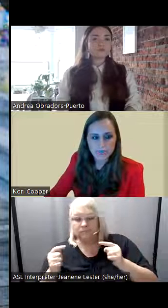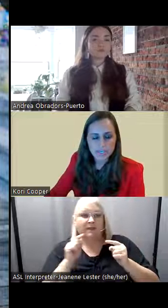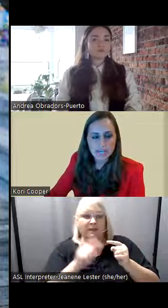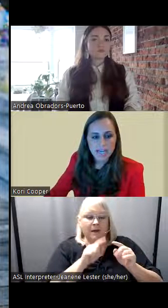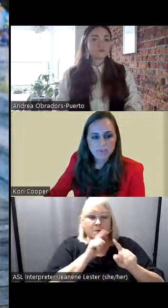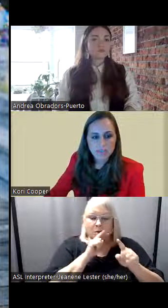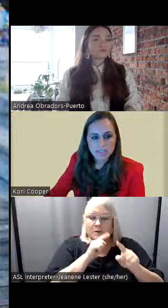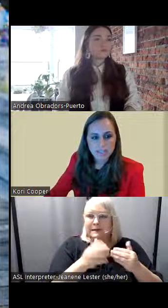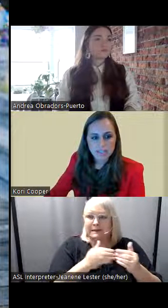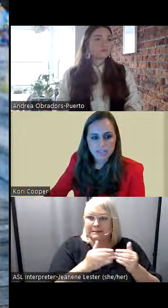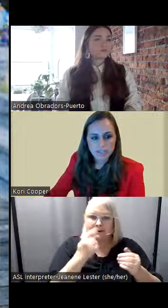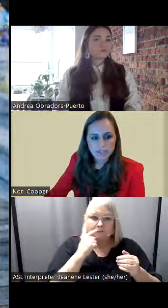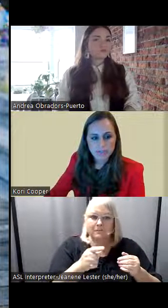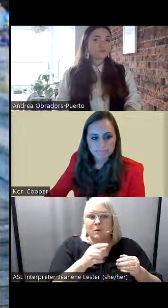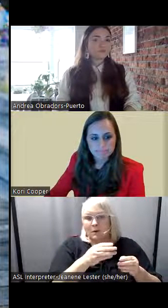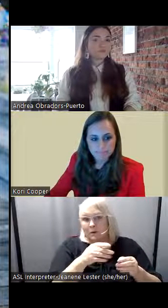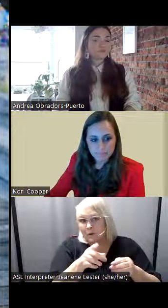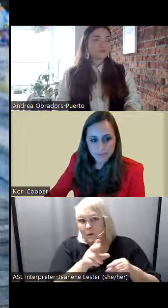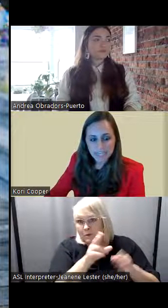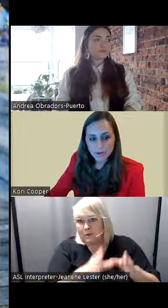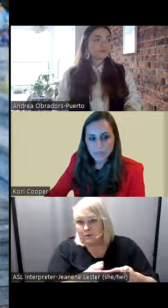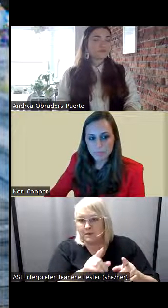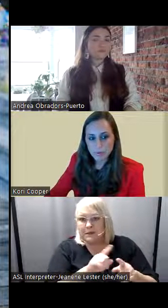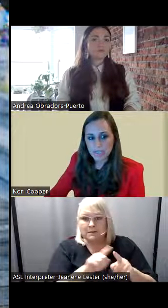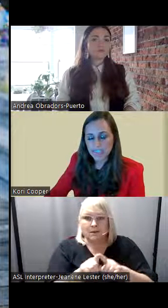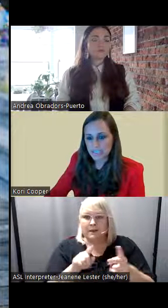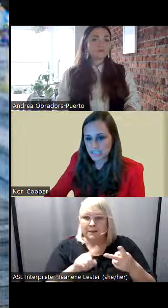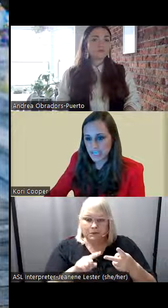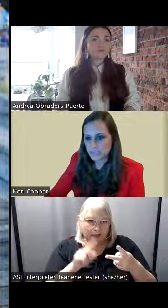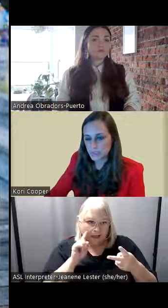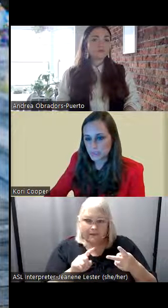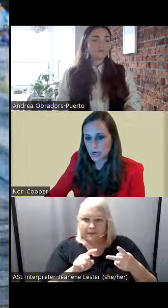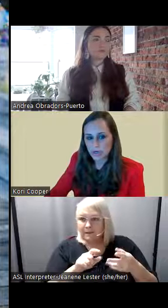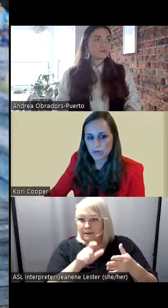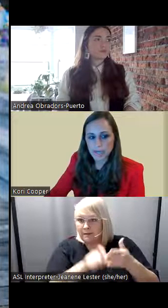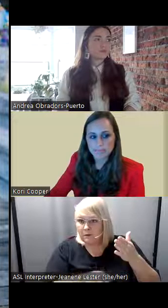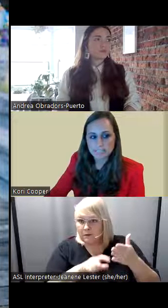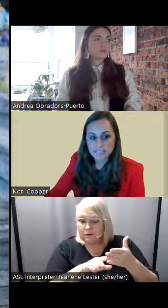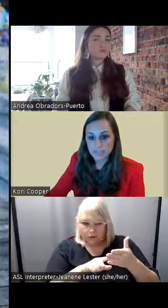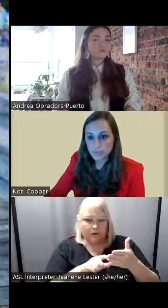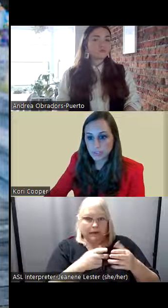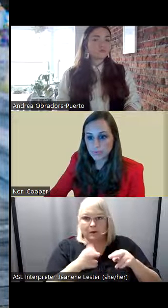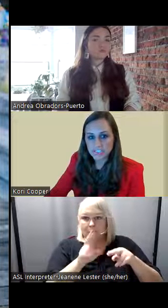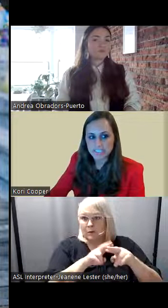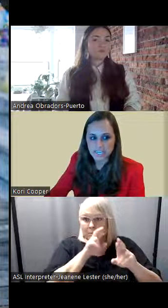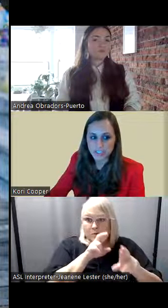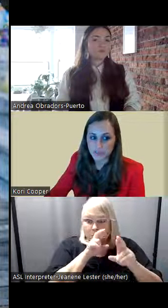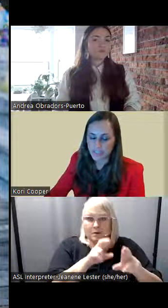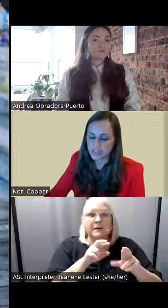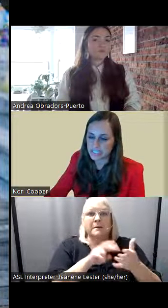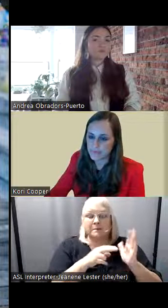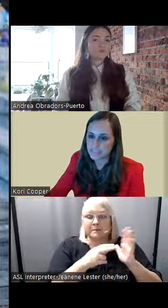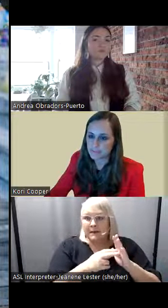end users, as well as looking at the literature. Increased reporting is actually tied to a stronger safety culture, which is tied